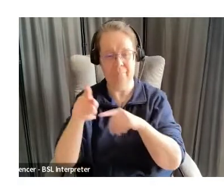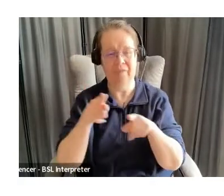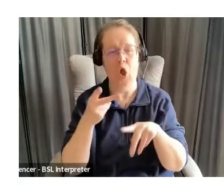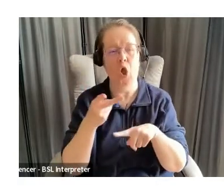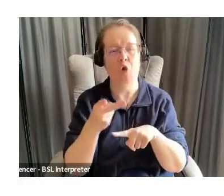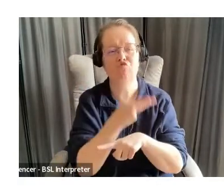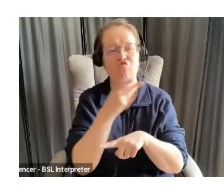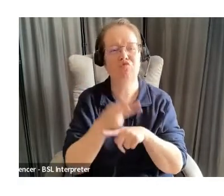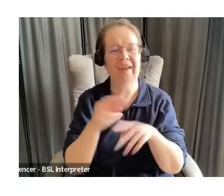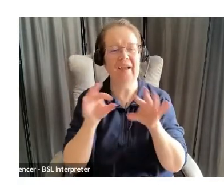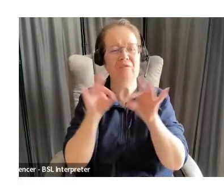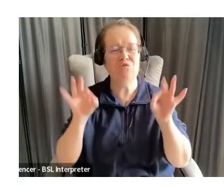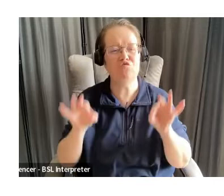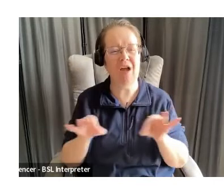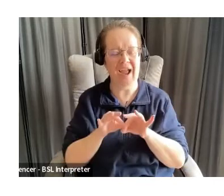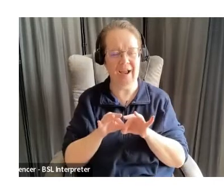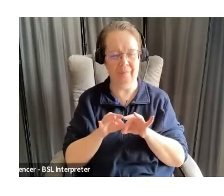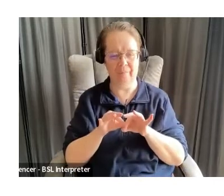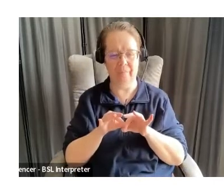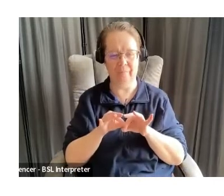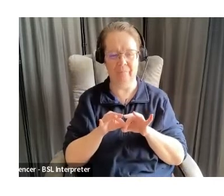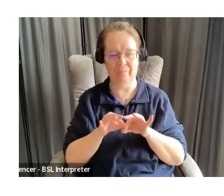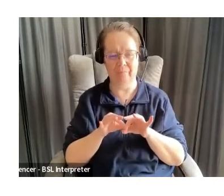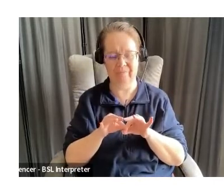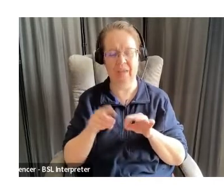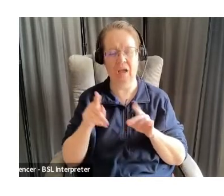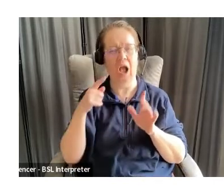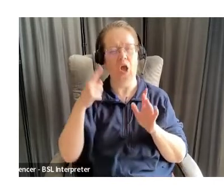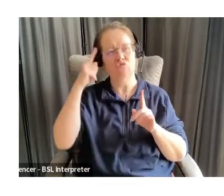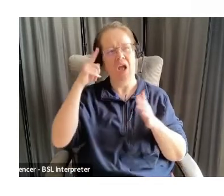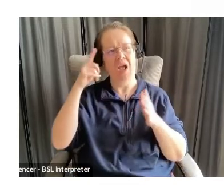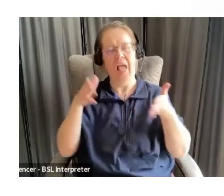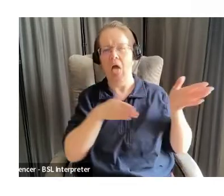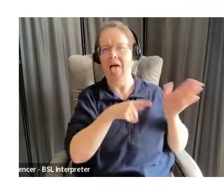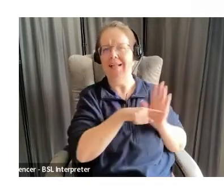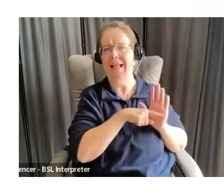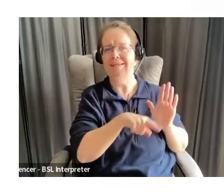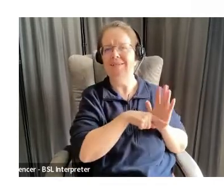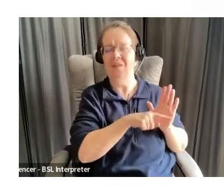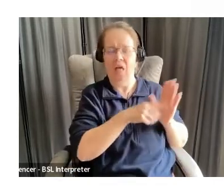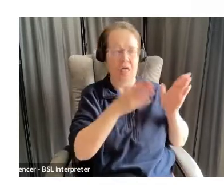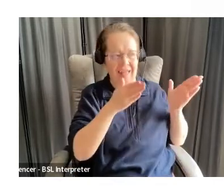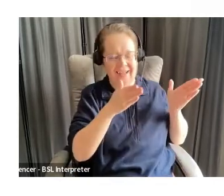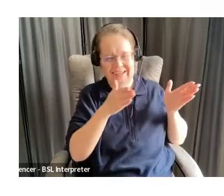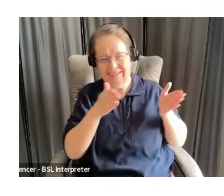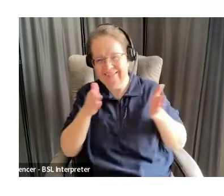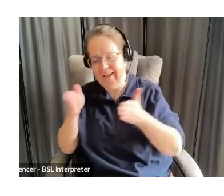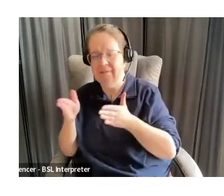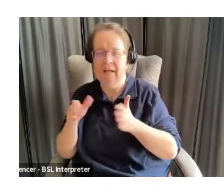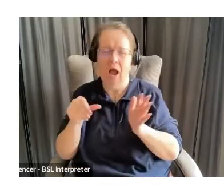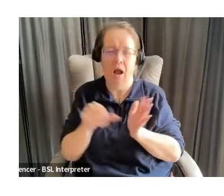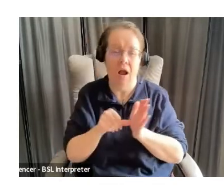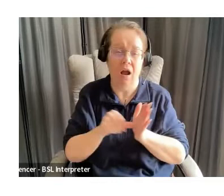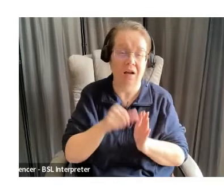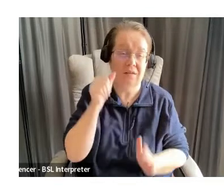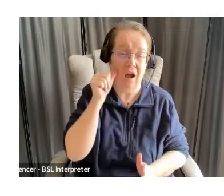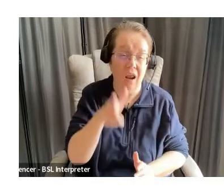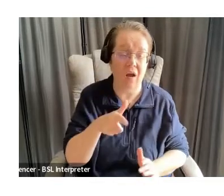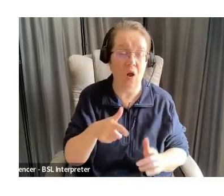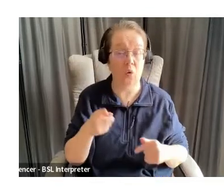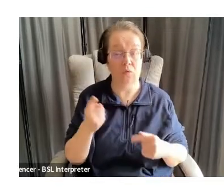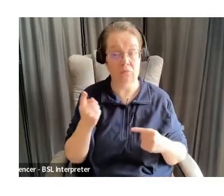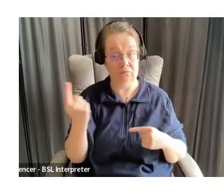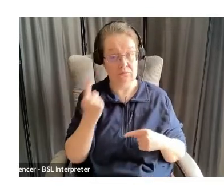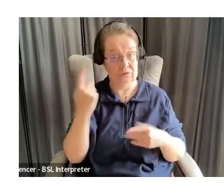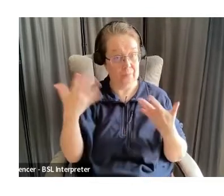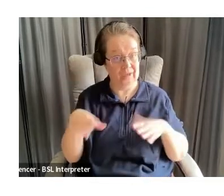exercise. You want to try and relax and avoid the negative self-speak. I know that's easier said than done. Has anyone managed to